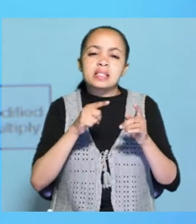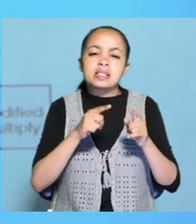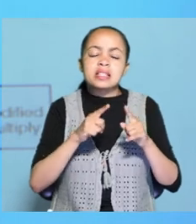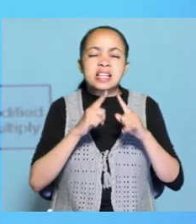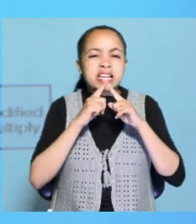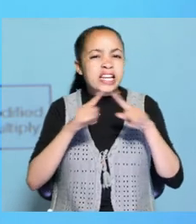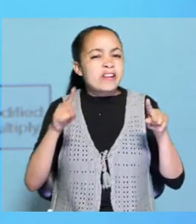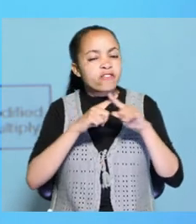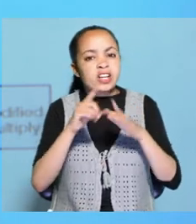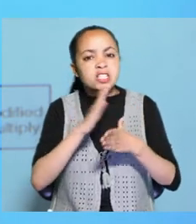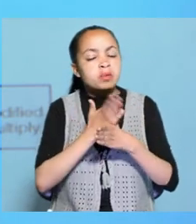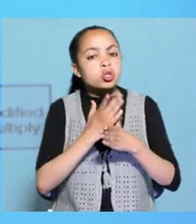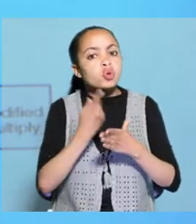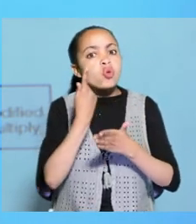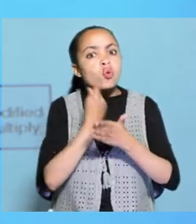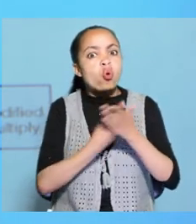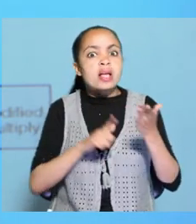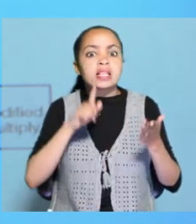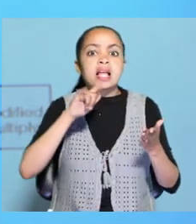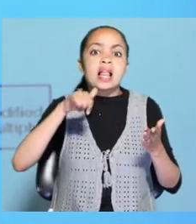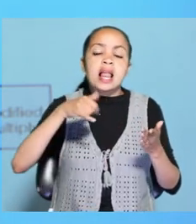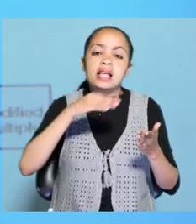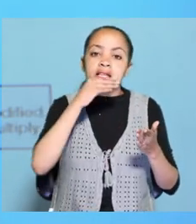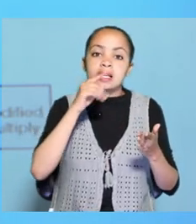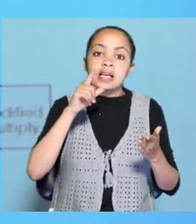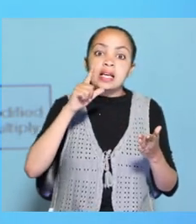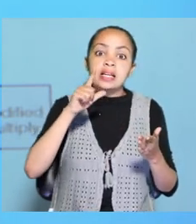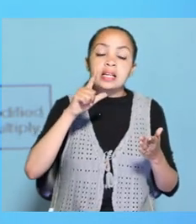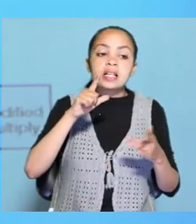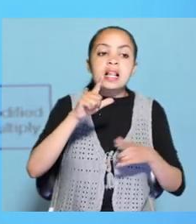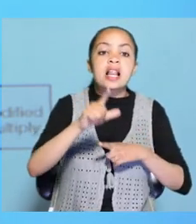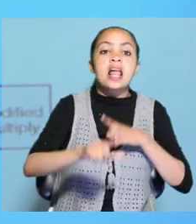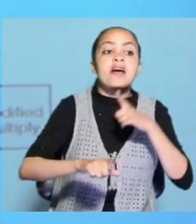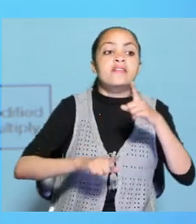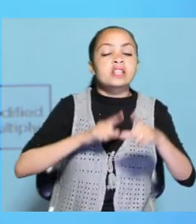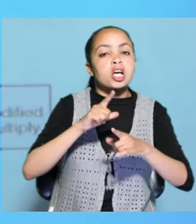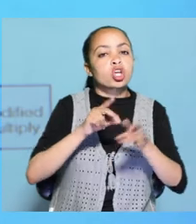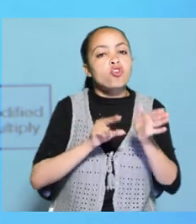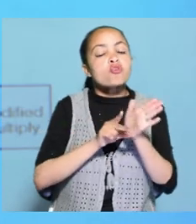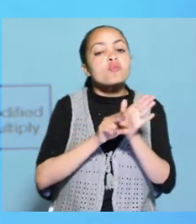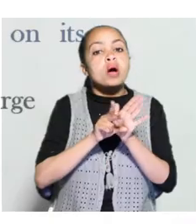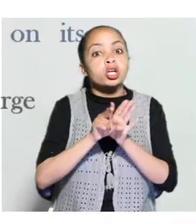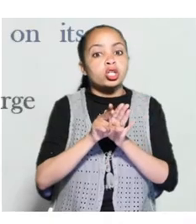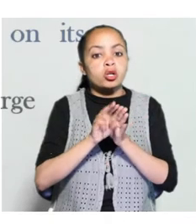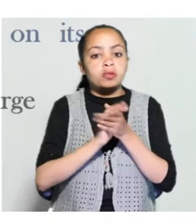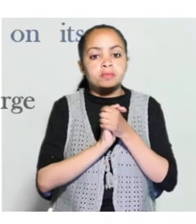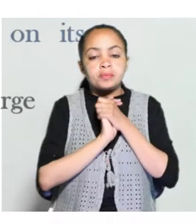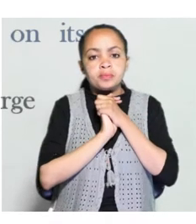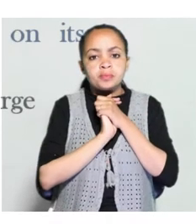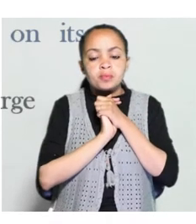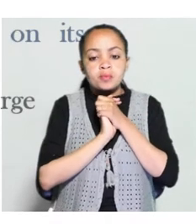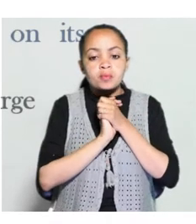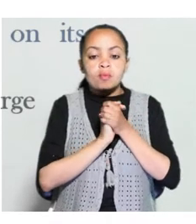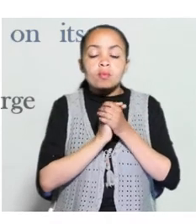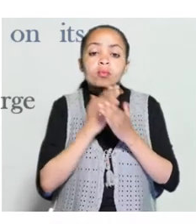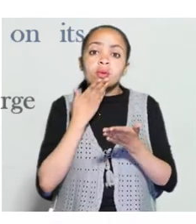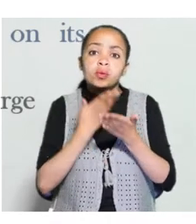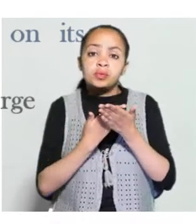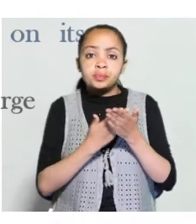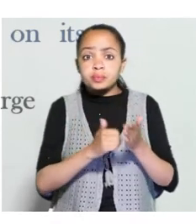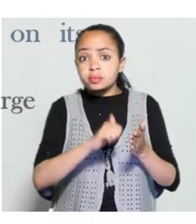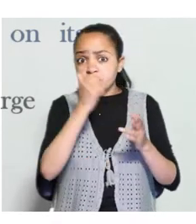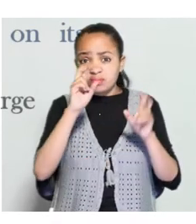difference between what binds lytic and the lysogenetic life cycle of bacteriophage. Well,